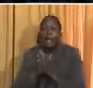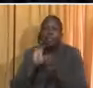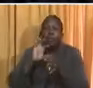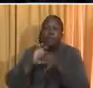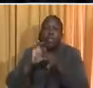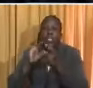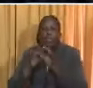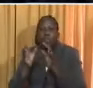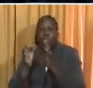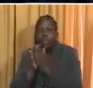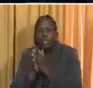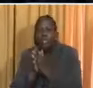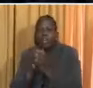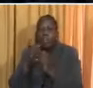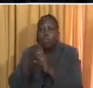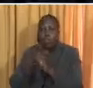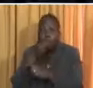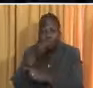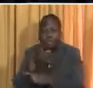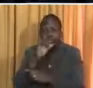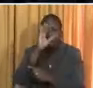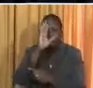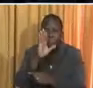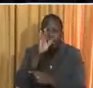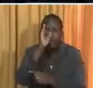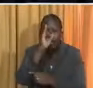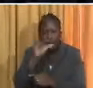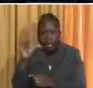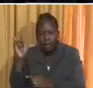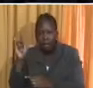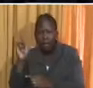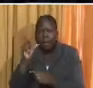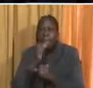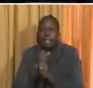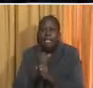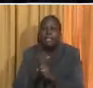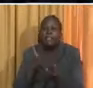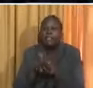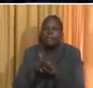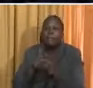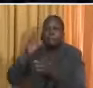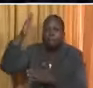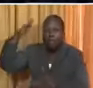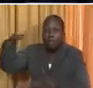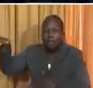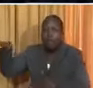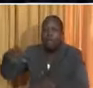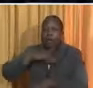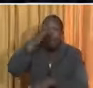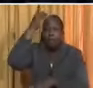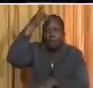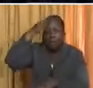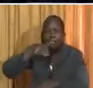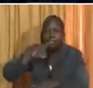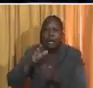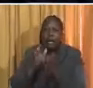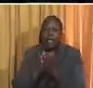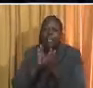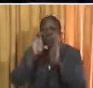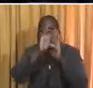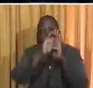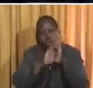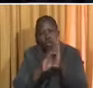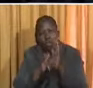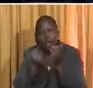and that from these views, it made various legislative, policy and constitutional amendment proposals